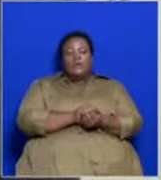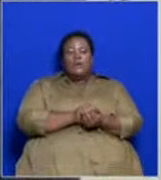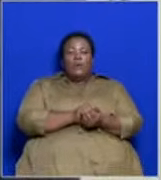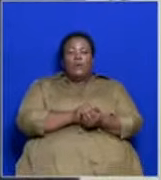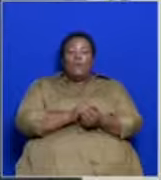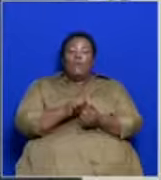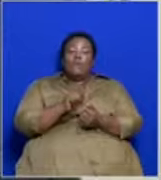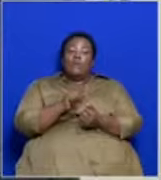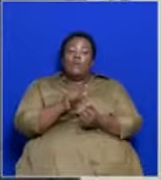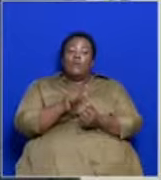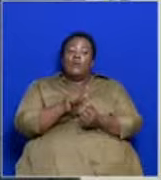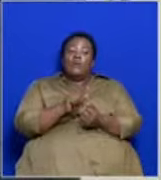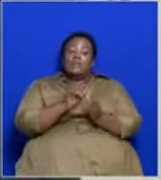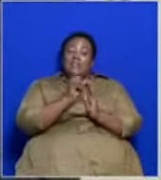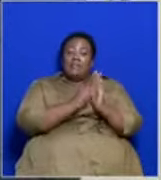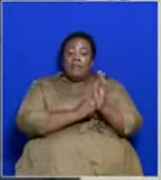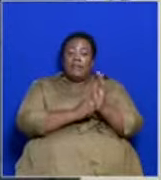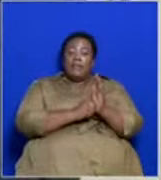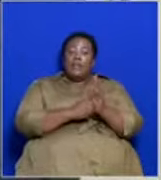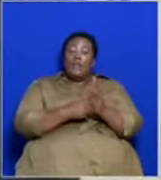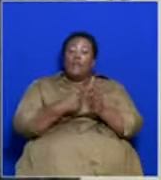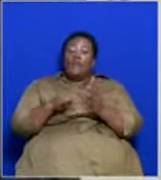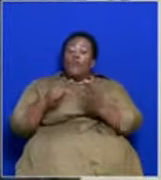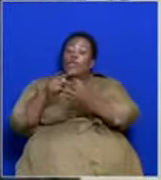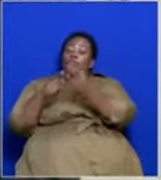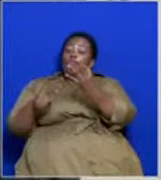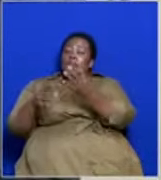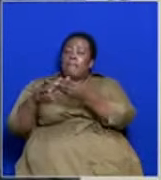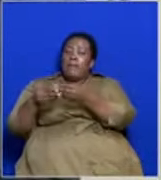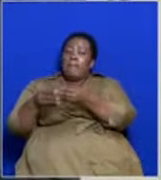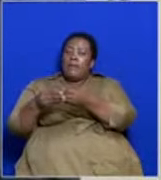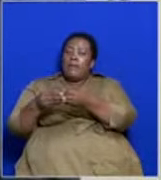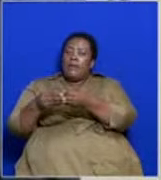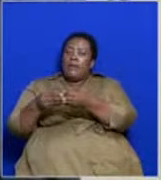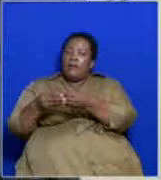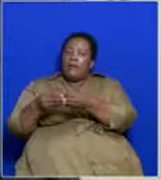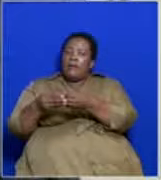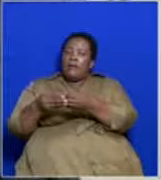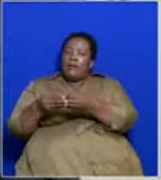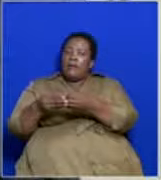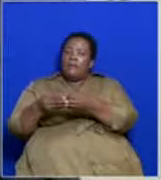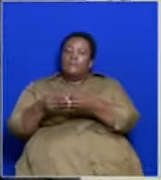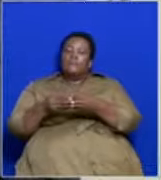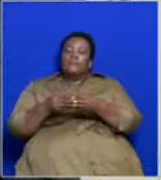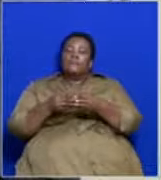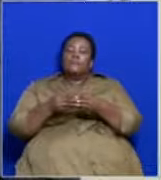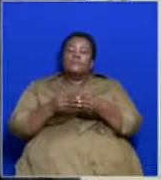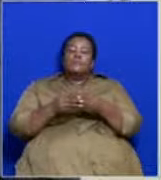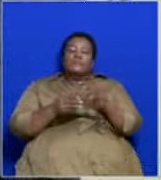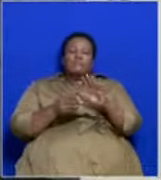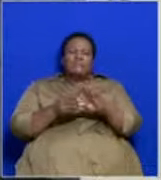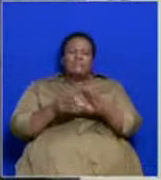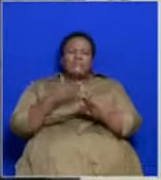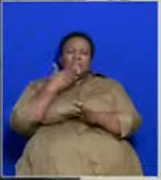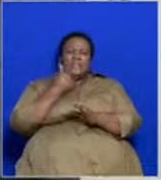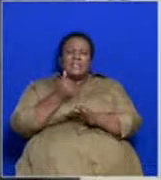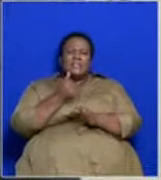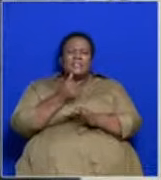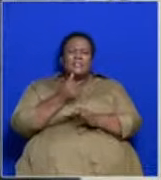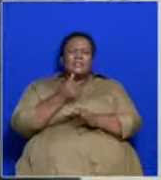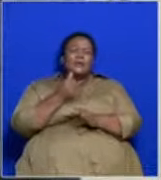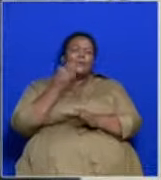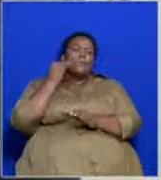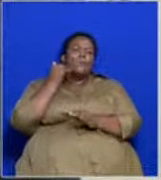talking about. This was their own allegation, this small paragraph. Mr. Magagula, this white male civilian, was he